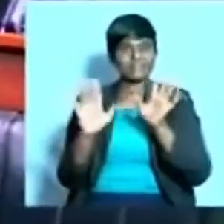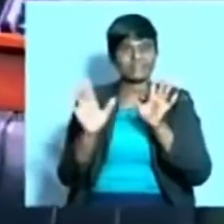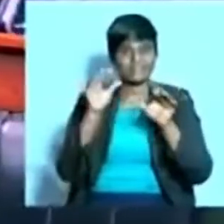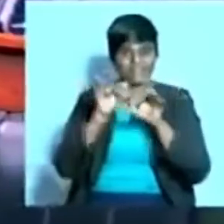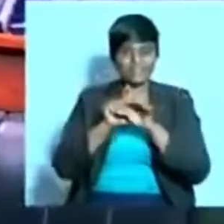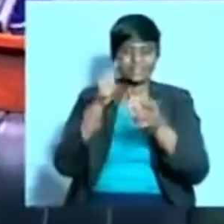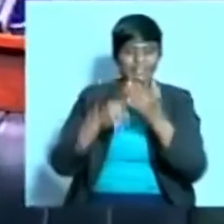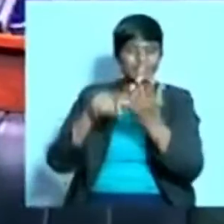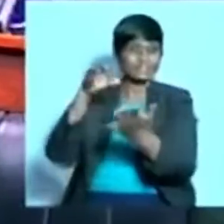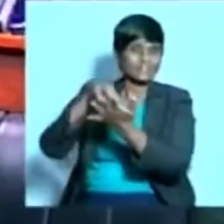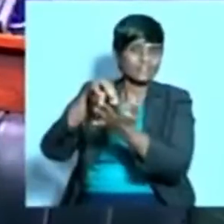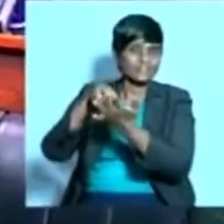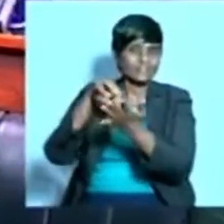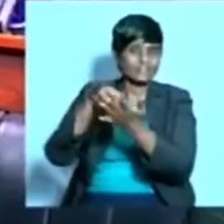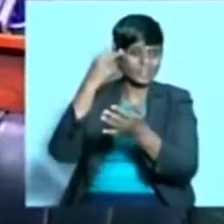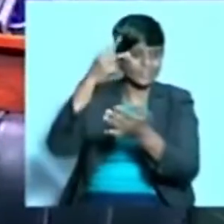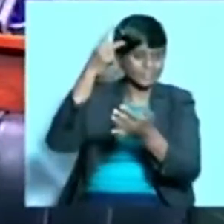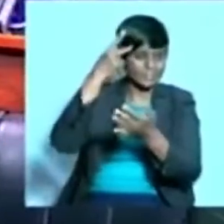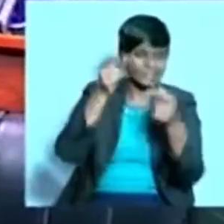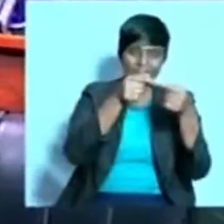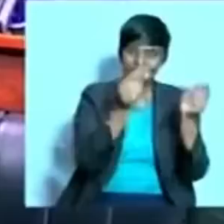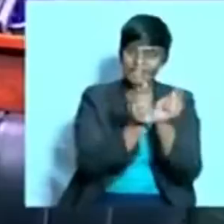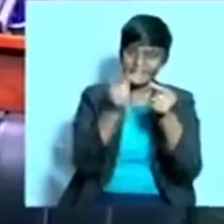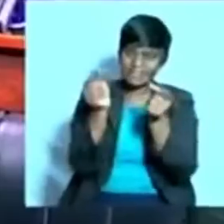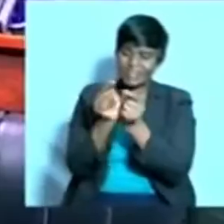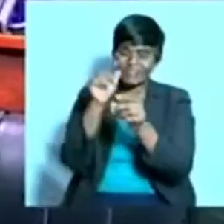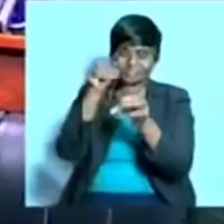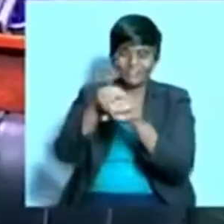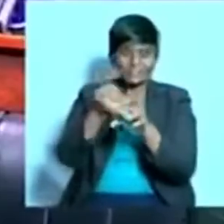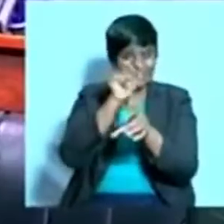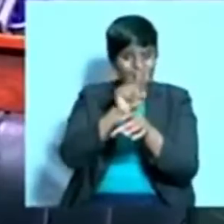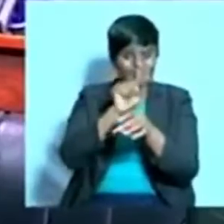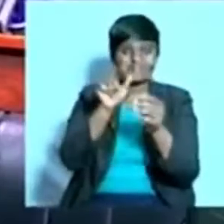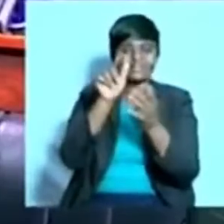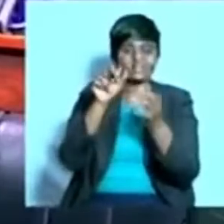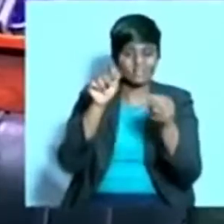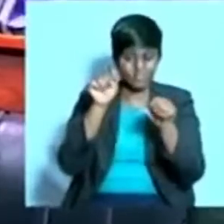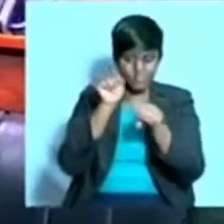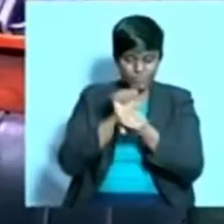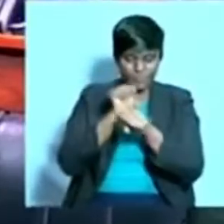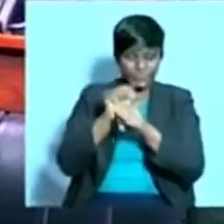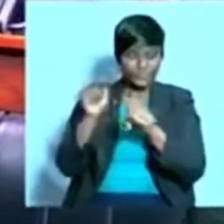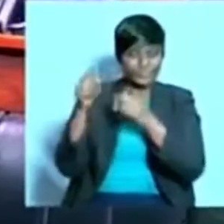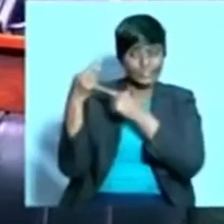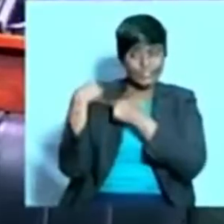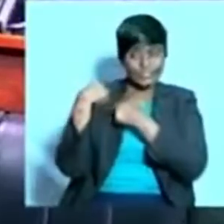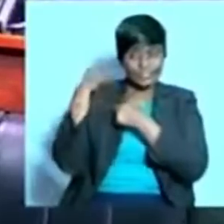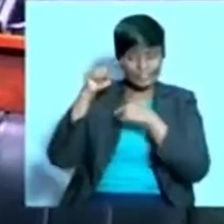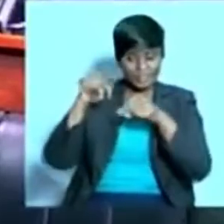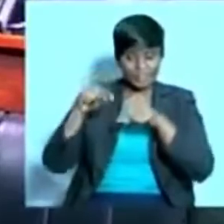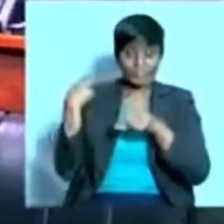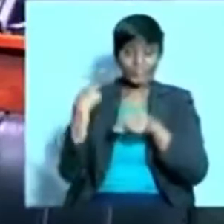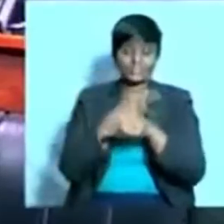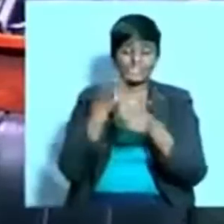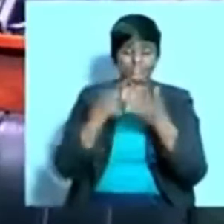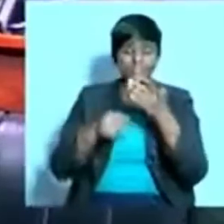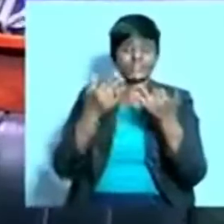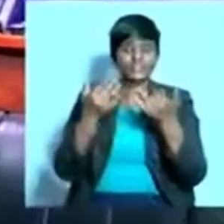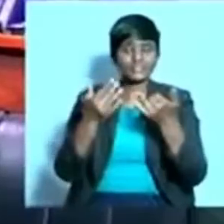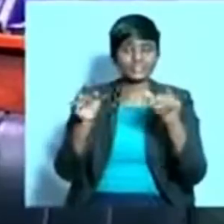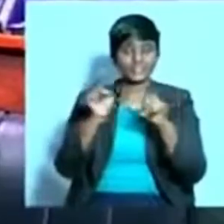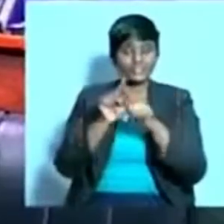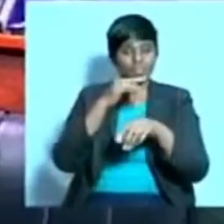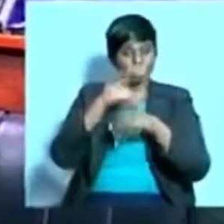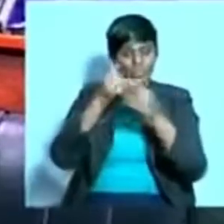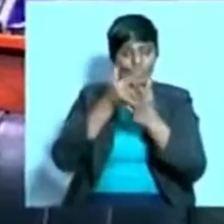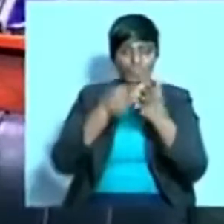into matters of political groupings. The role of this House remains but to